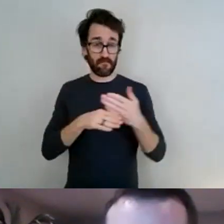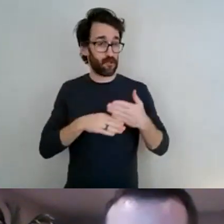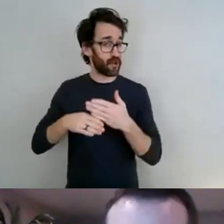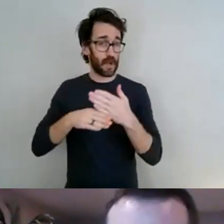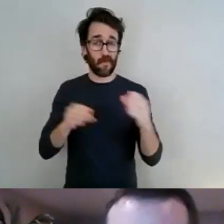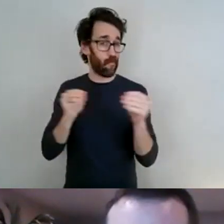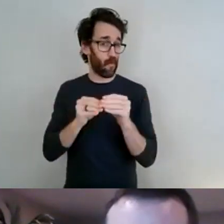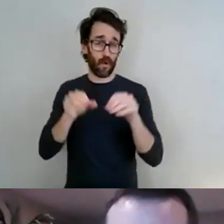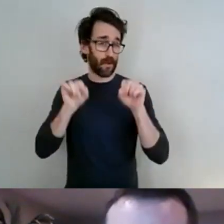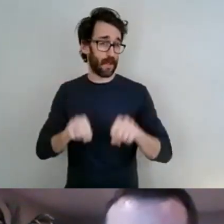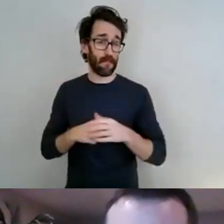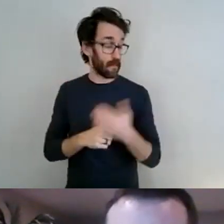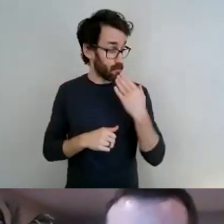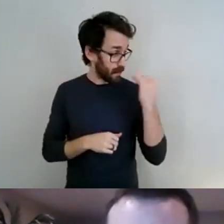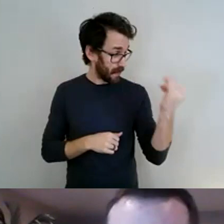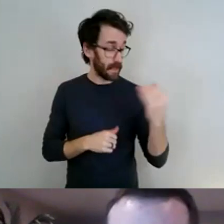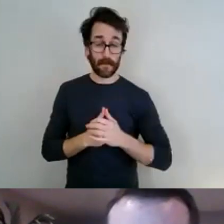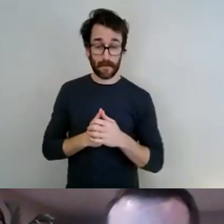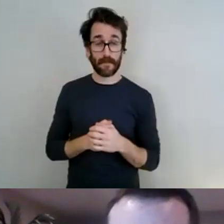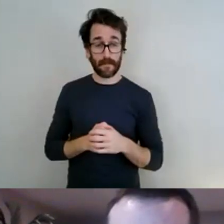But great idea. Thank you.